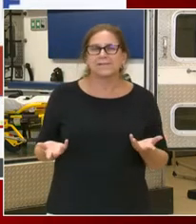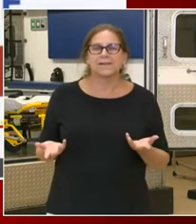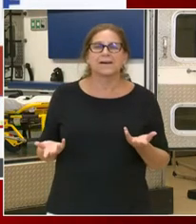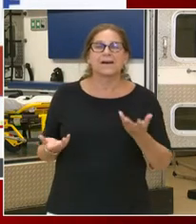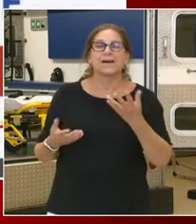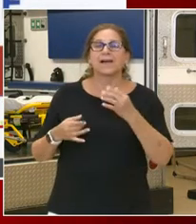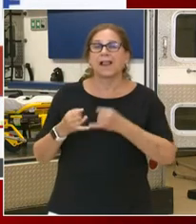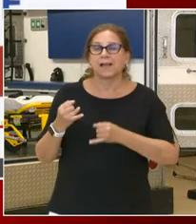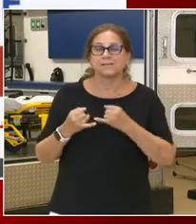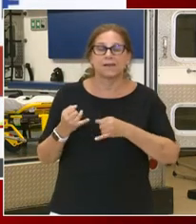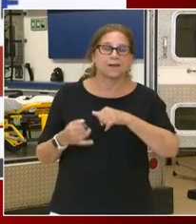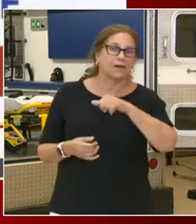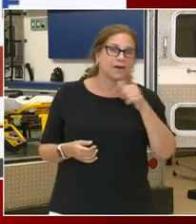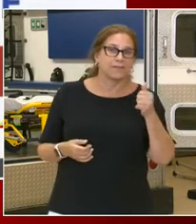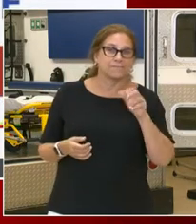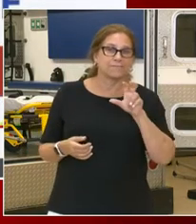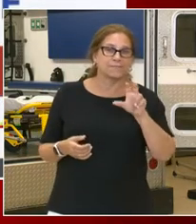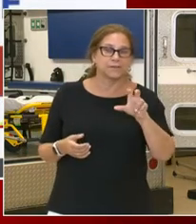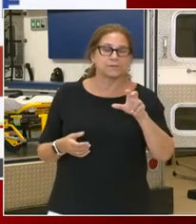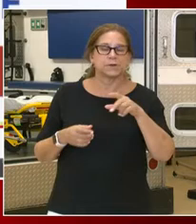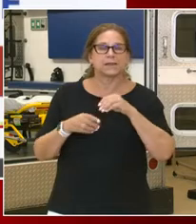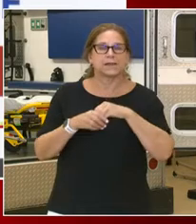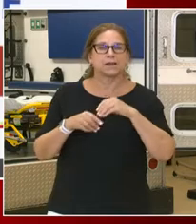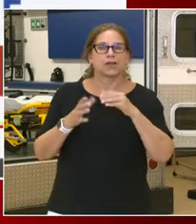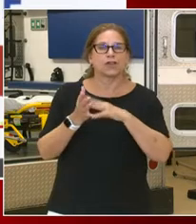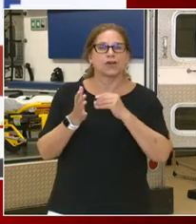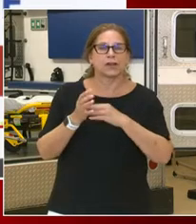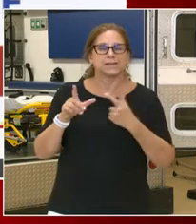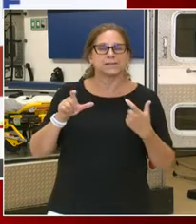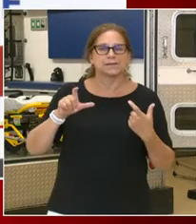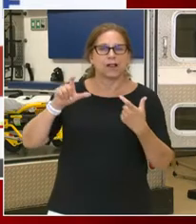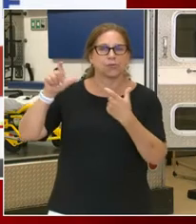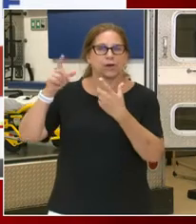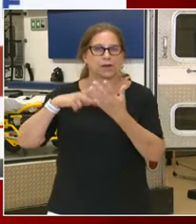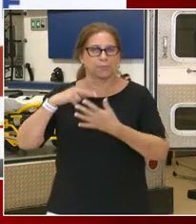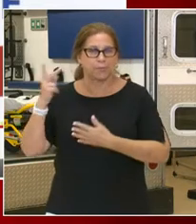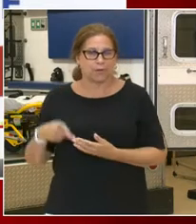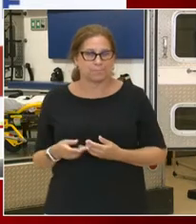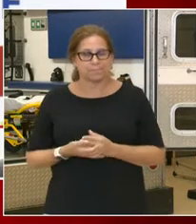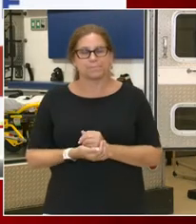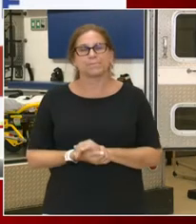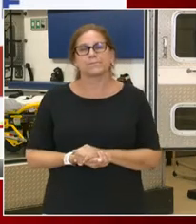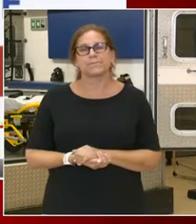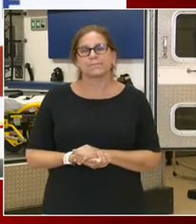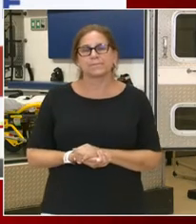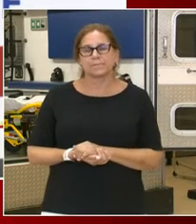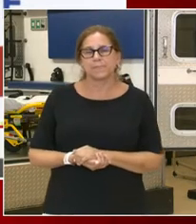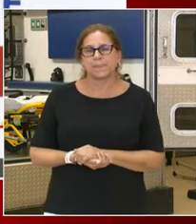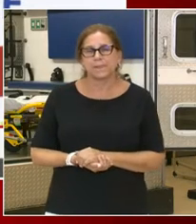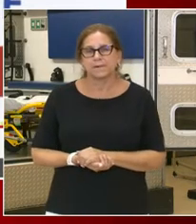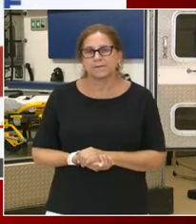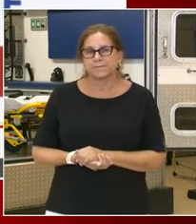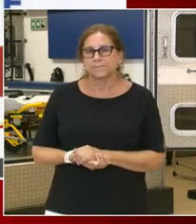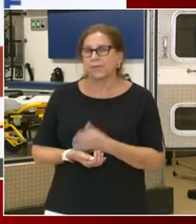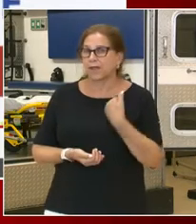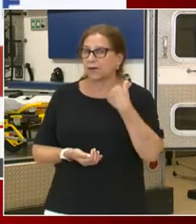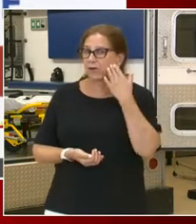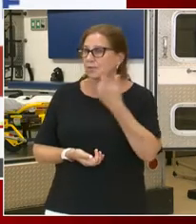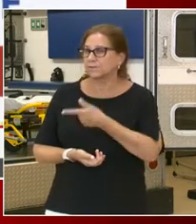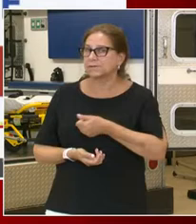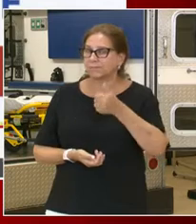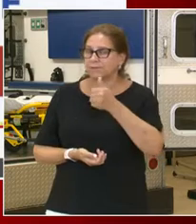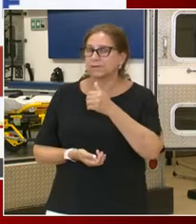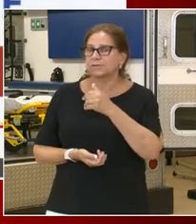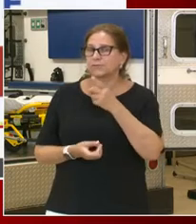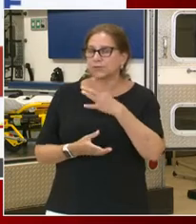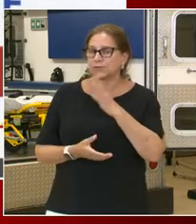learning acceleration, which we didn't get a chance to talk about when the Chancellor and Executive Director Walker Davis were here. But the